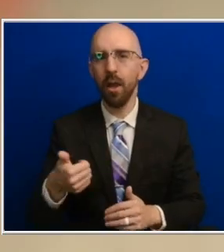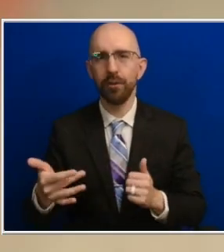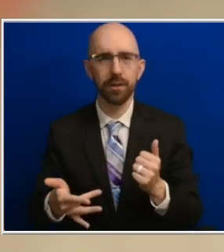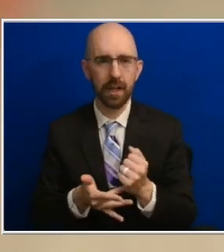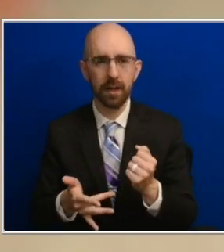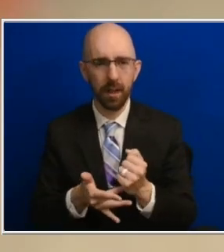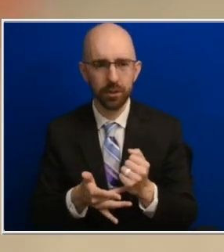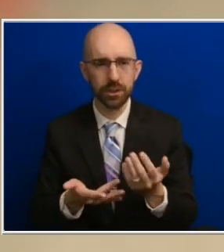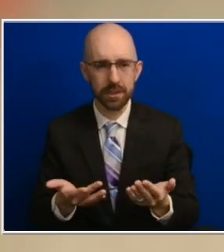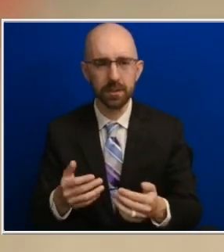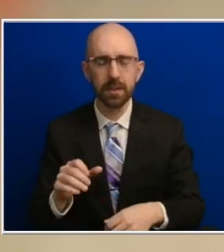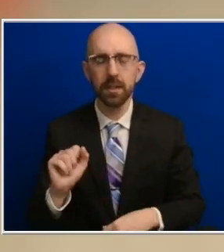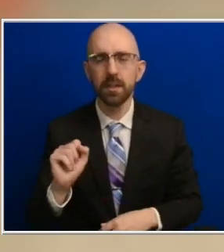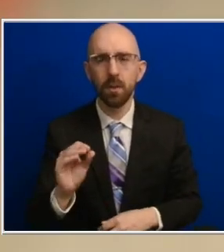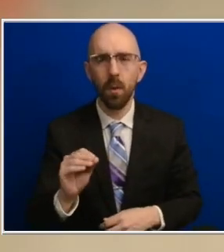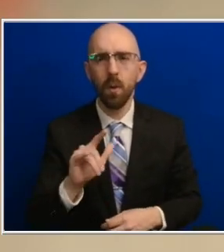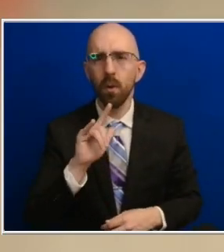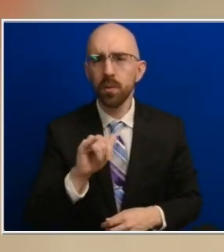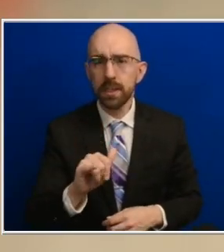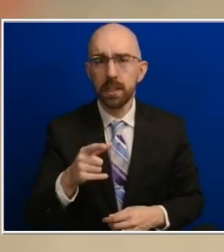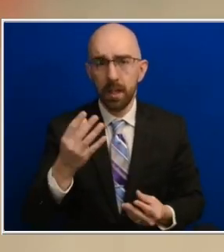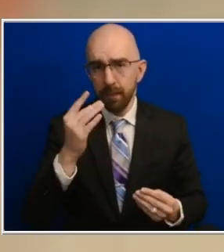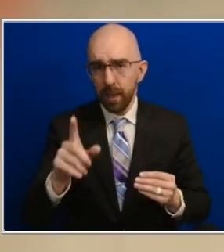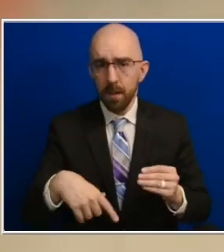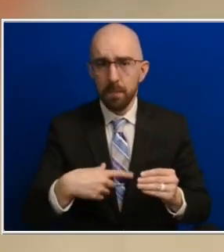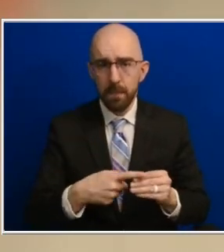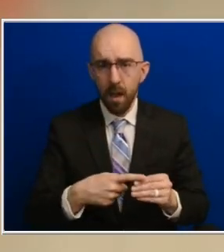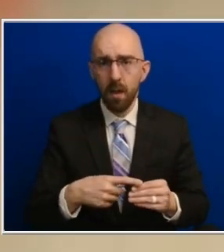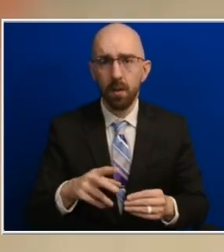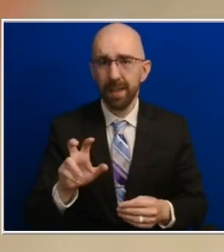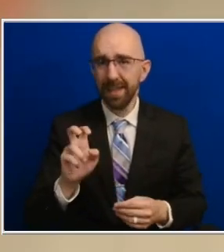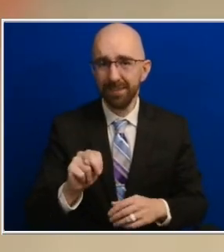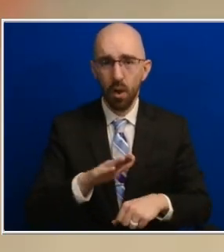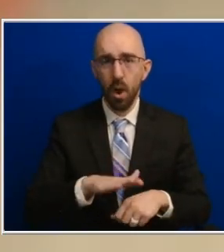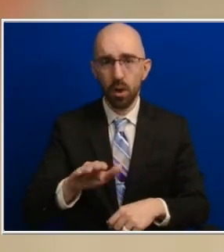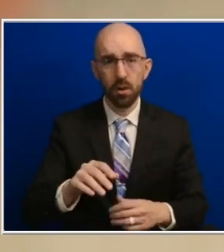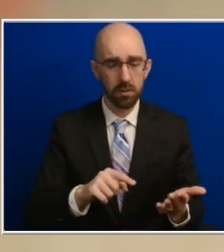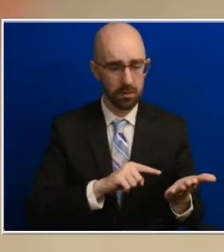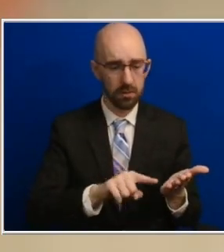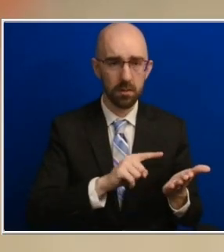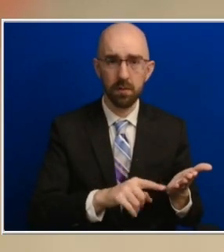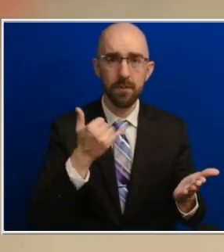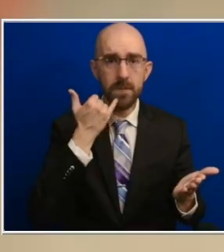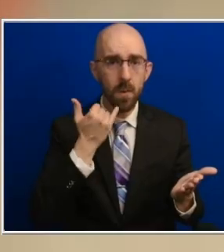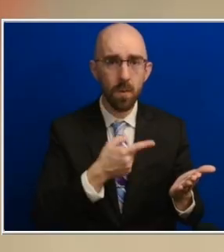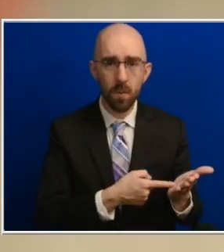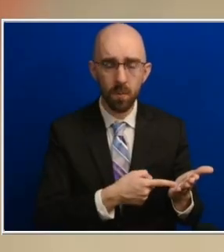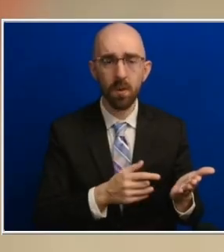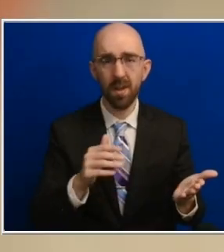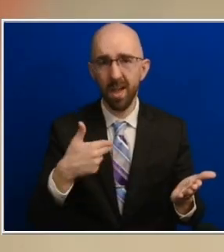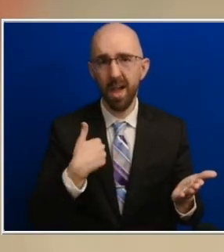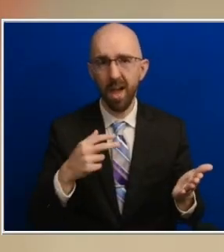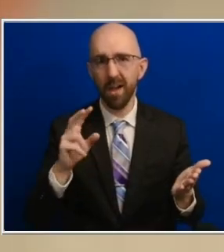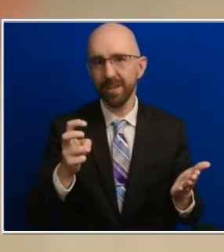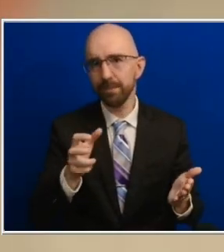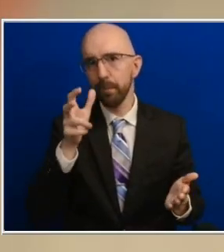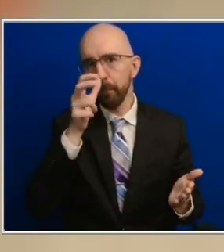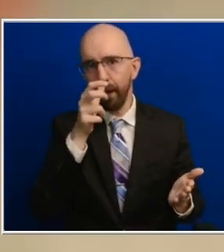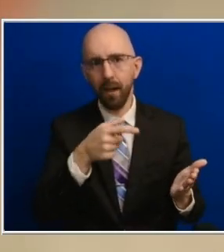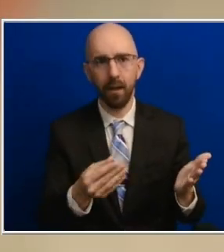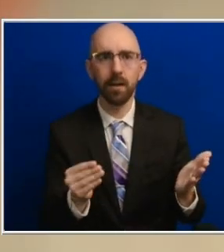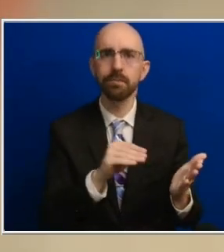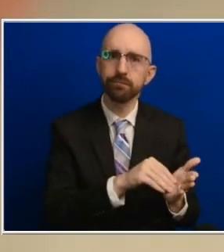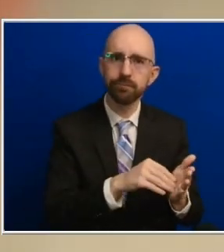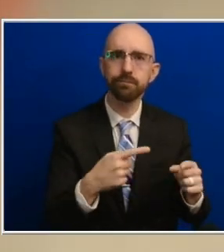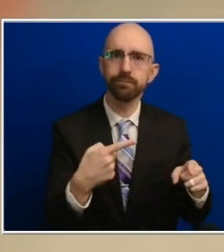technology. And so really, if you think about even on your iPhone, there are bugs that gets introduced